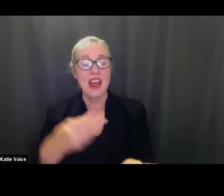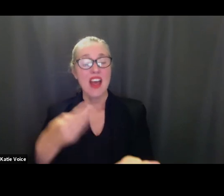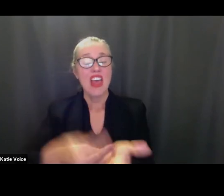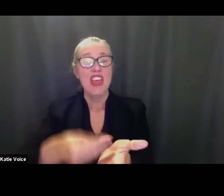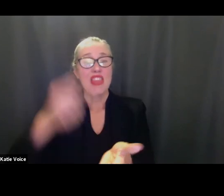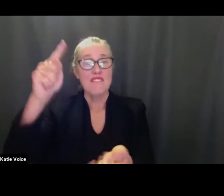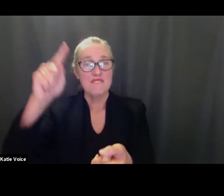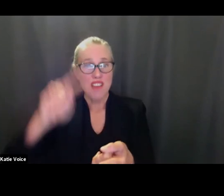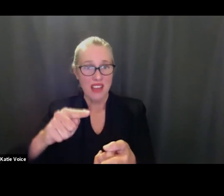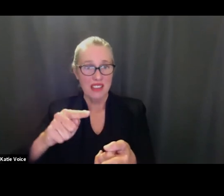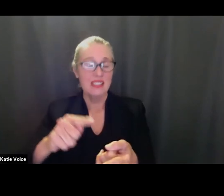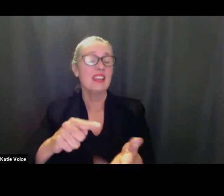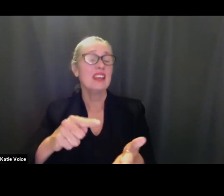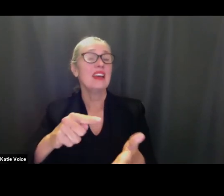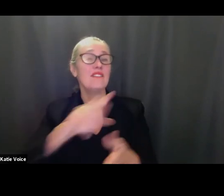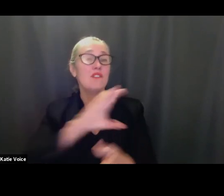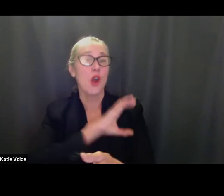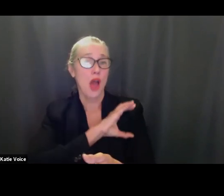immediately